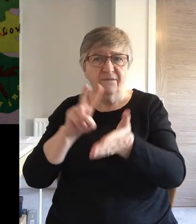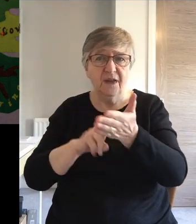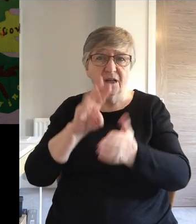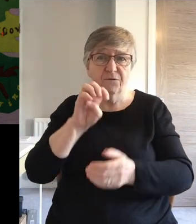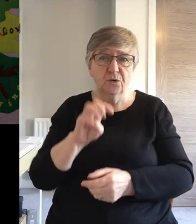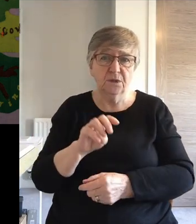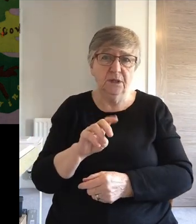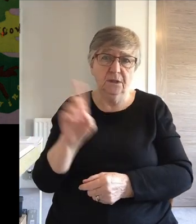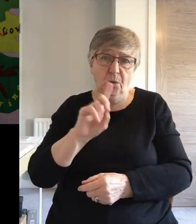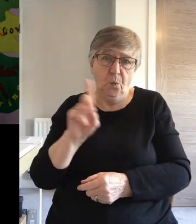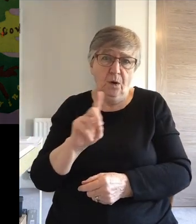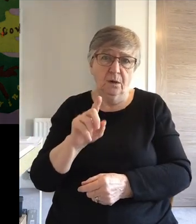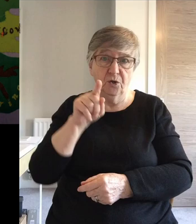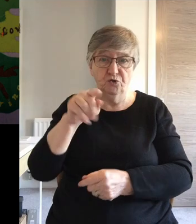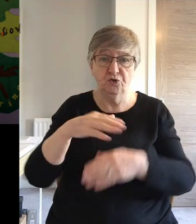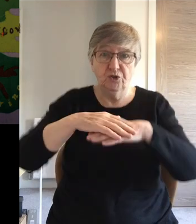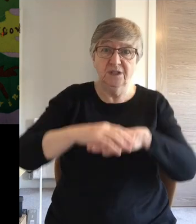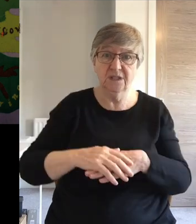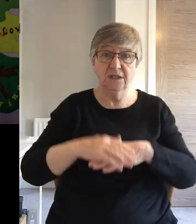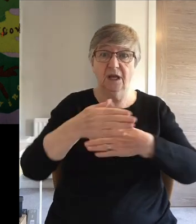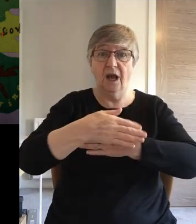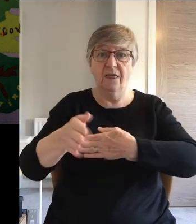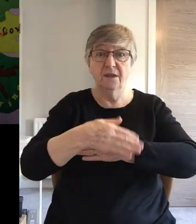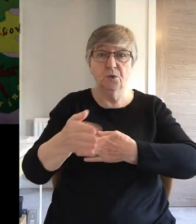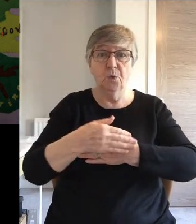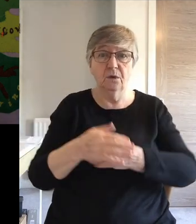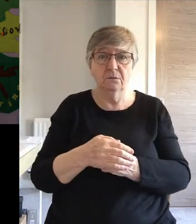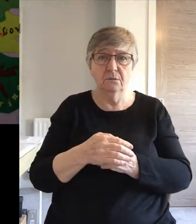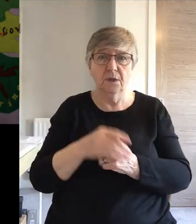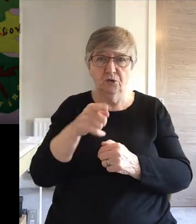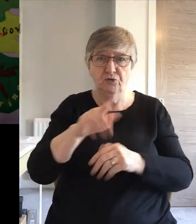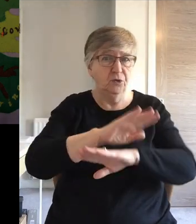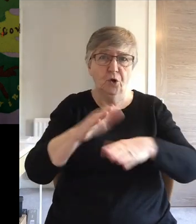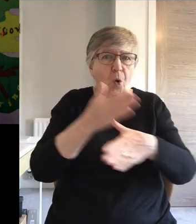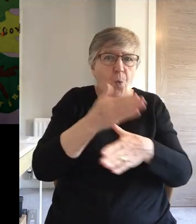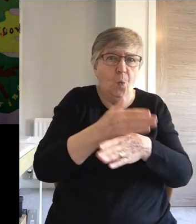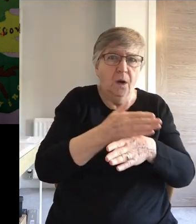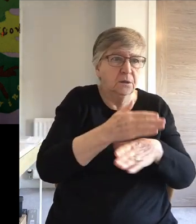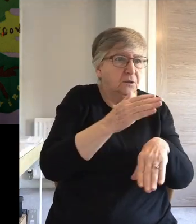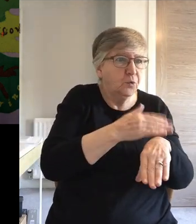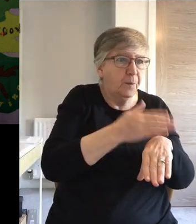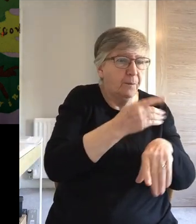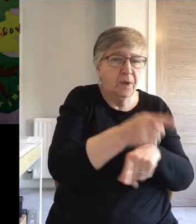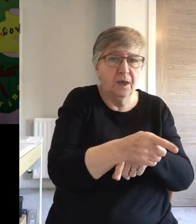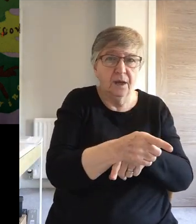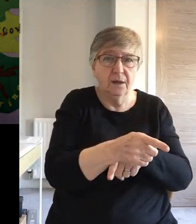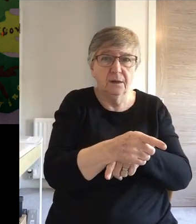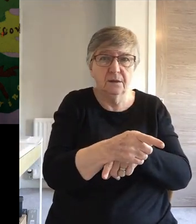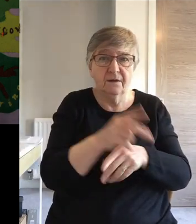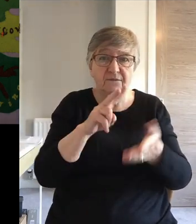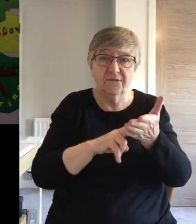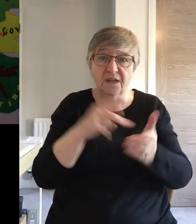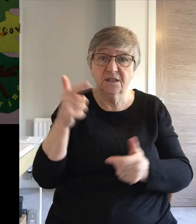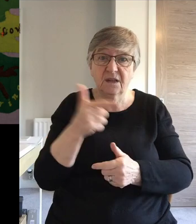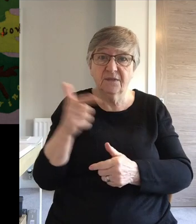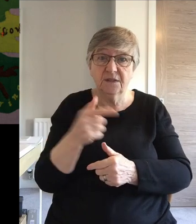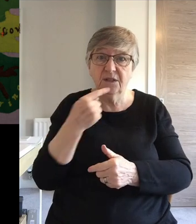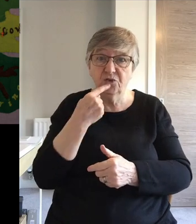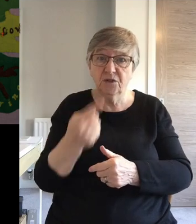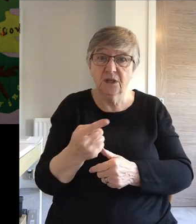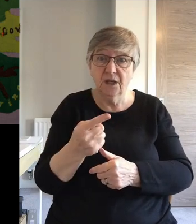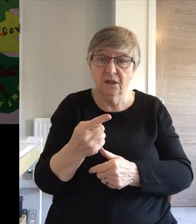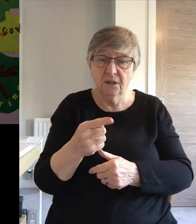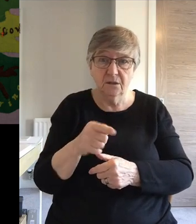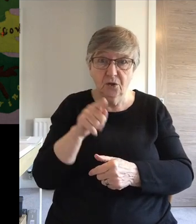fact, verse 14, she's just sitting at the door of her house. She has not labored. In fact, verse